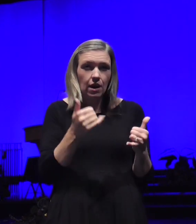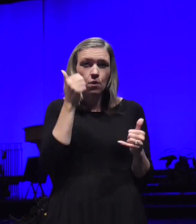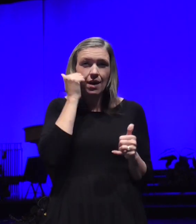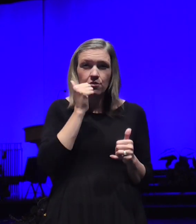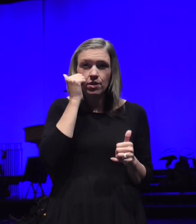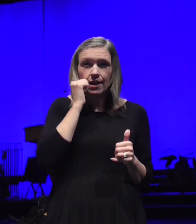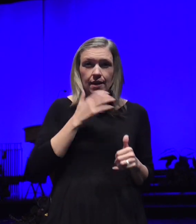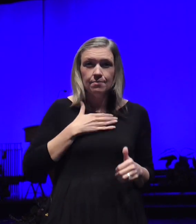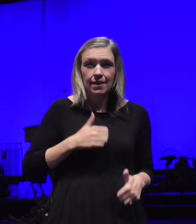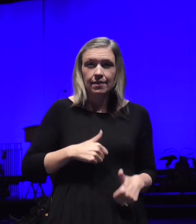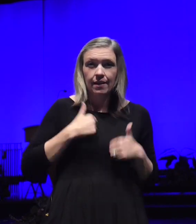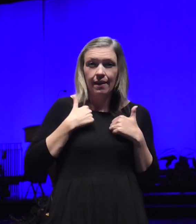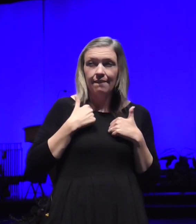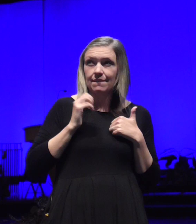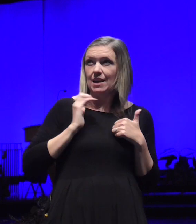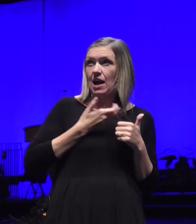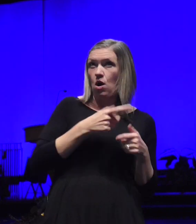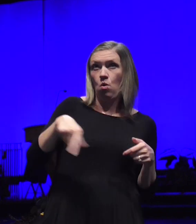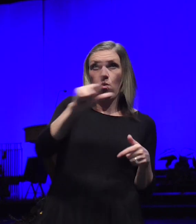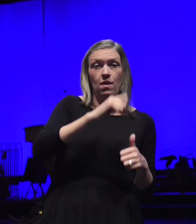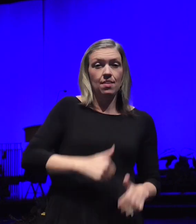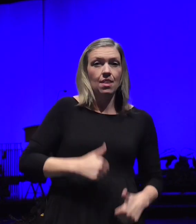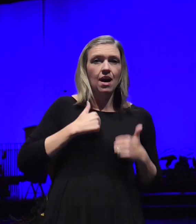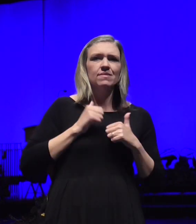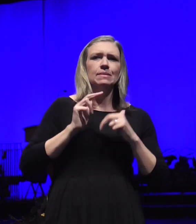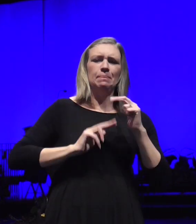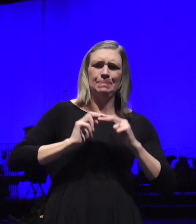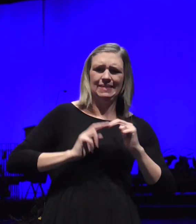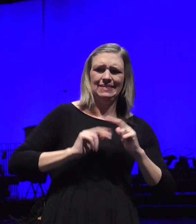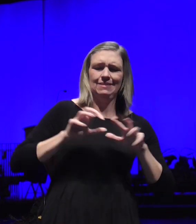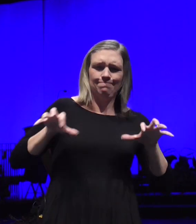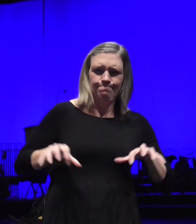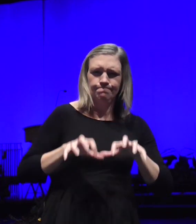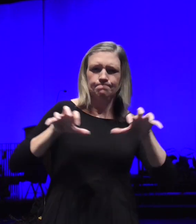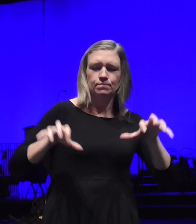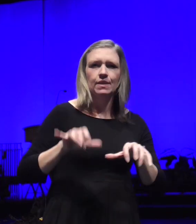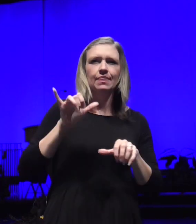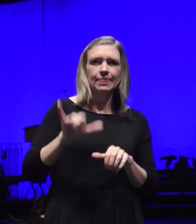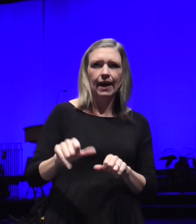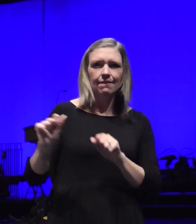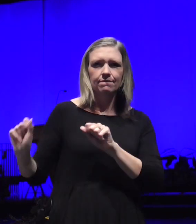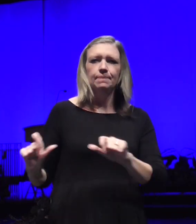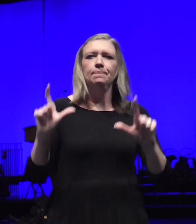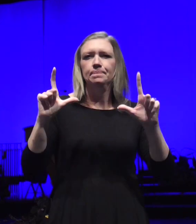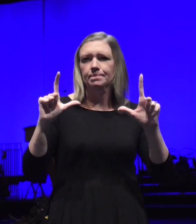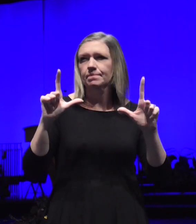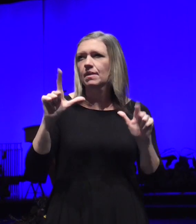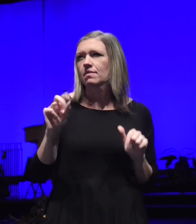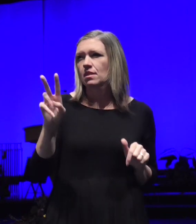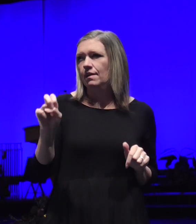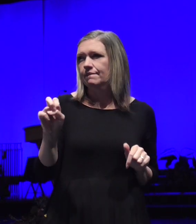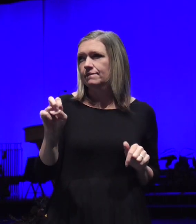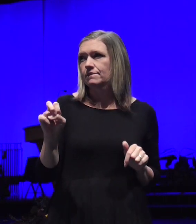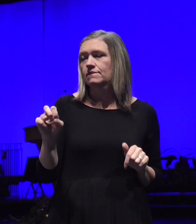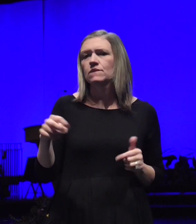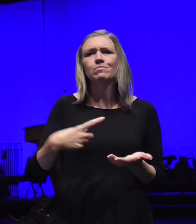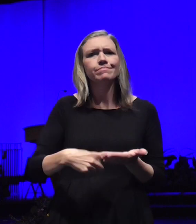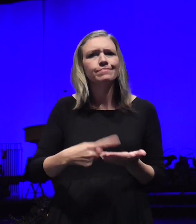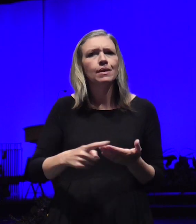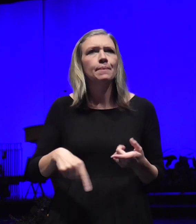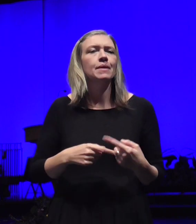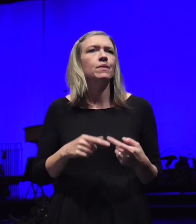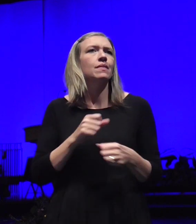is building that paradigm of love. Building that paradigm. You know, we talk about love throughout